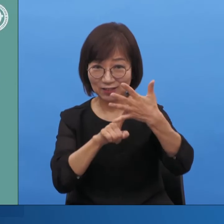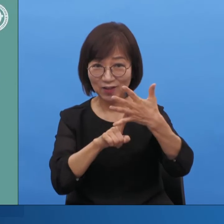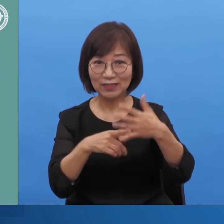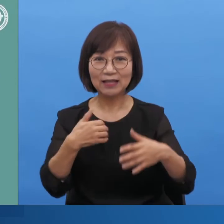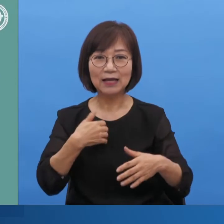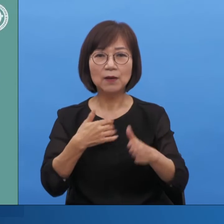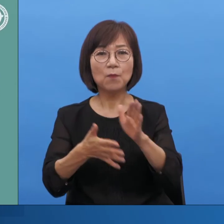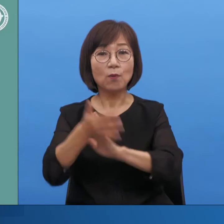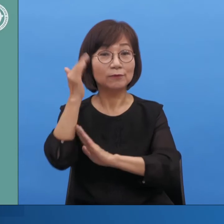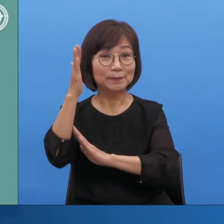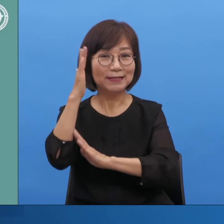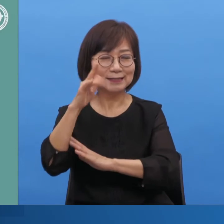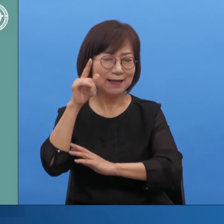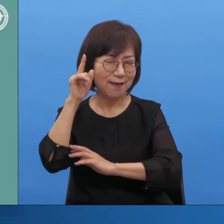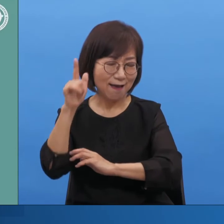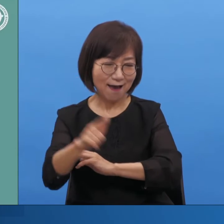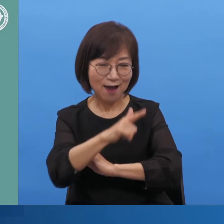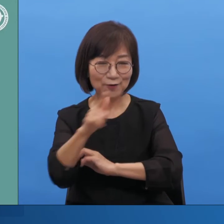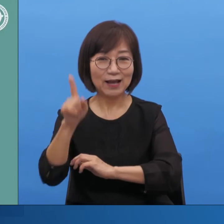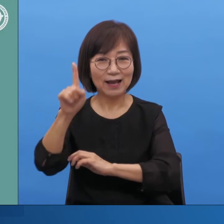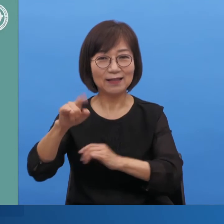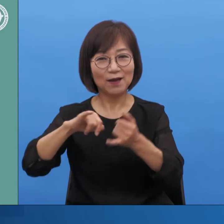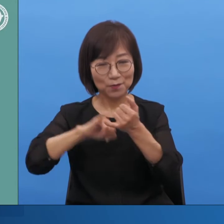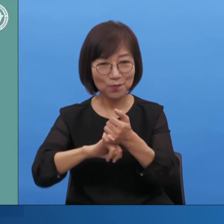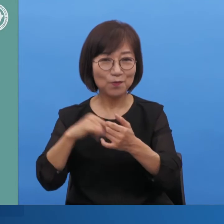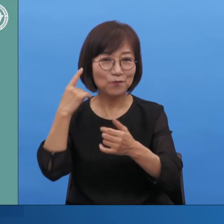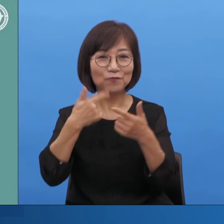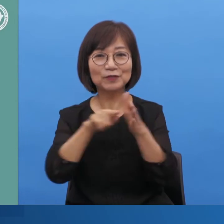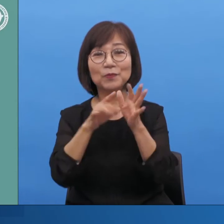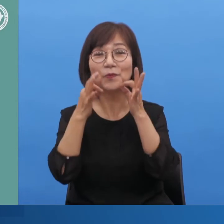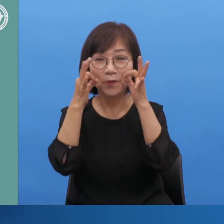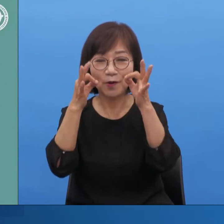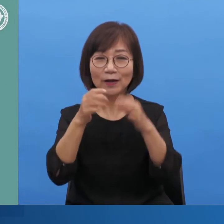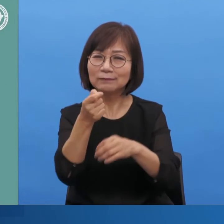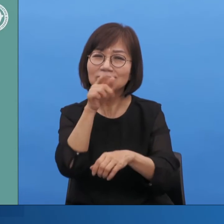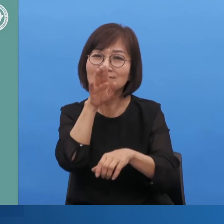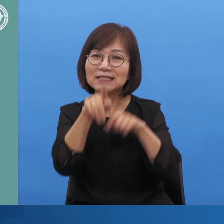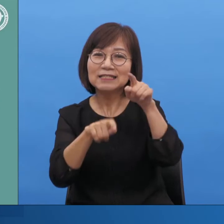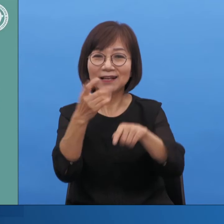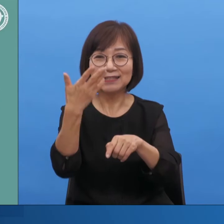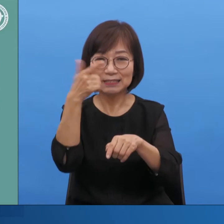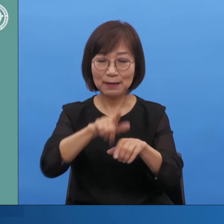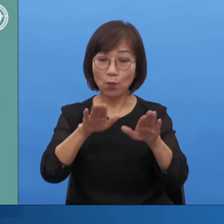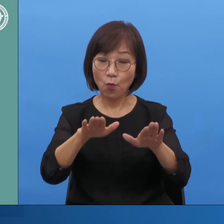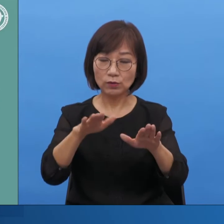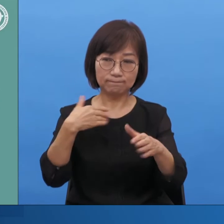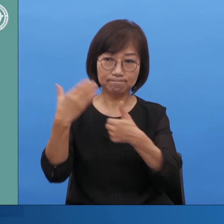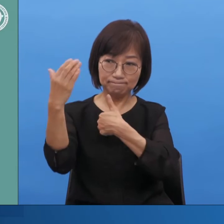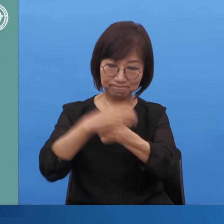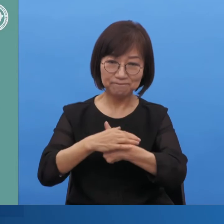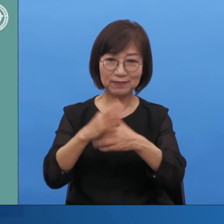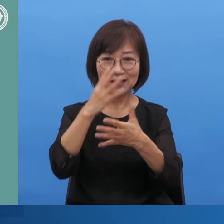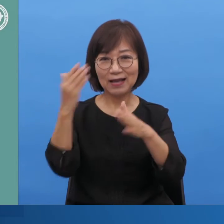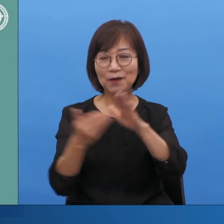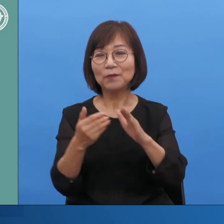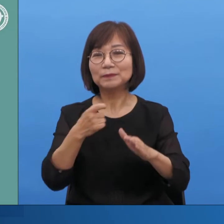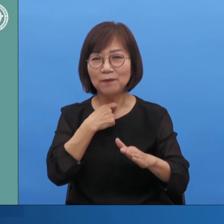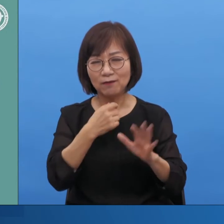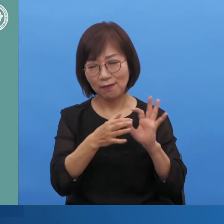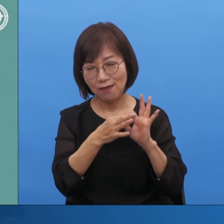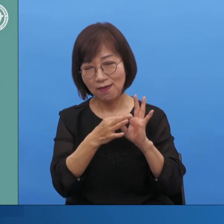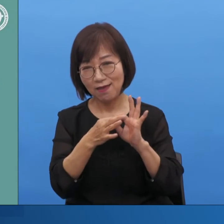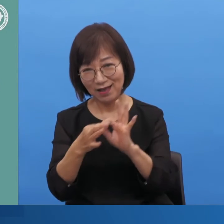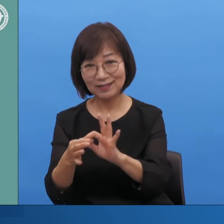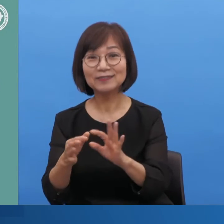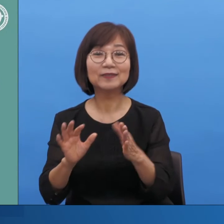headcall message every day. Although it is a small application, if I can continue with the heart to complete my daily